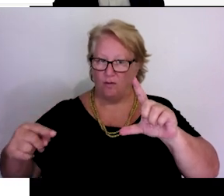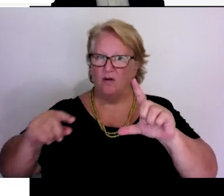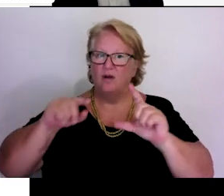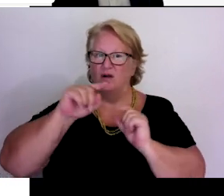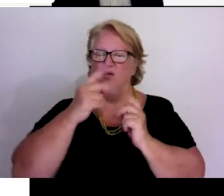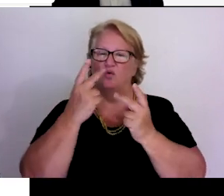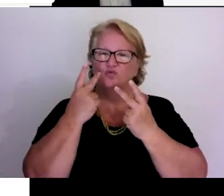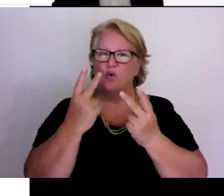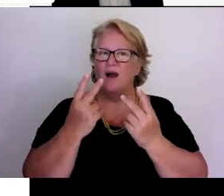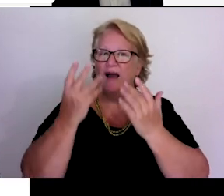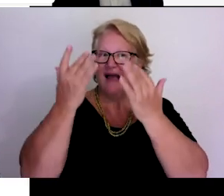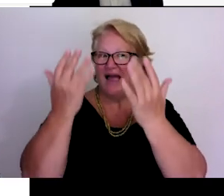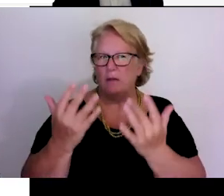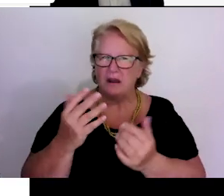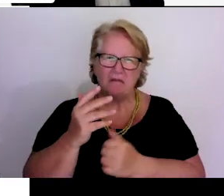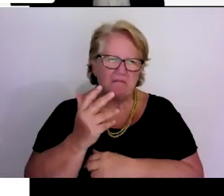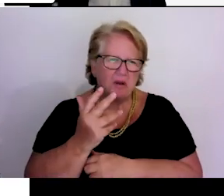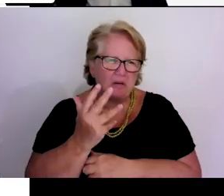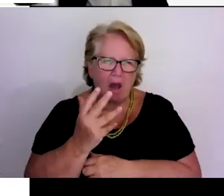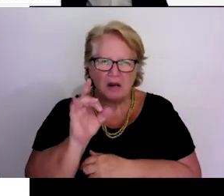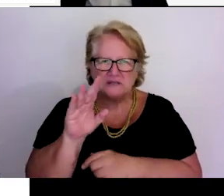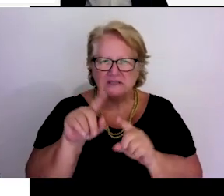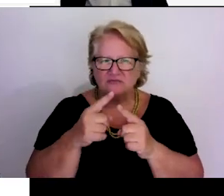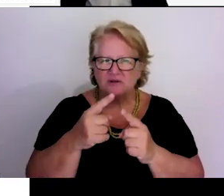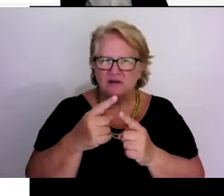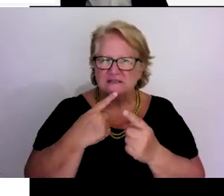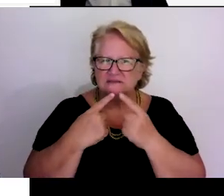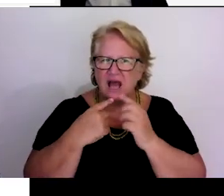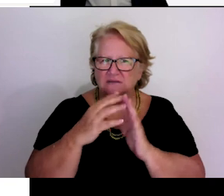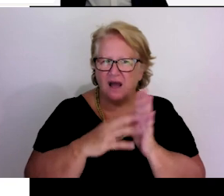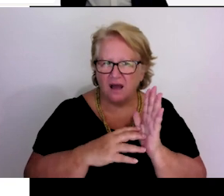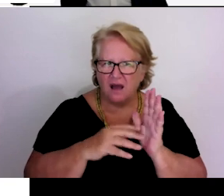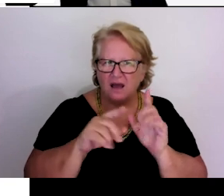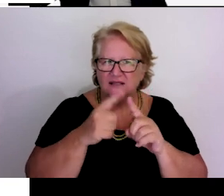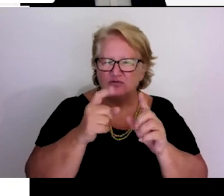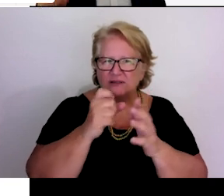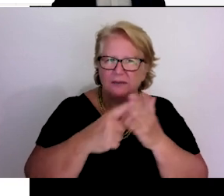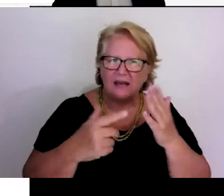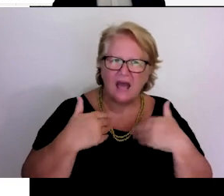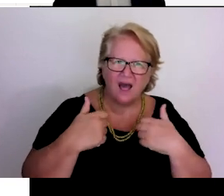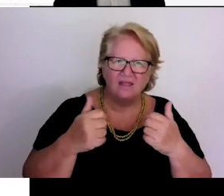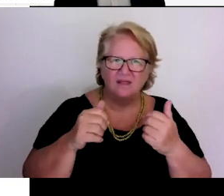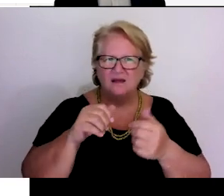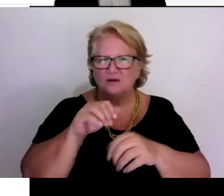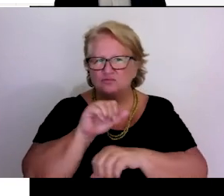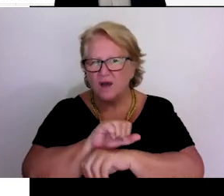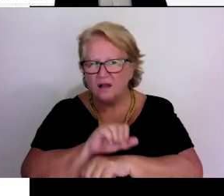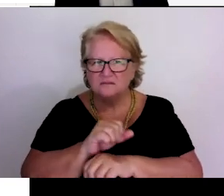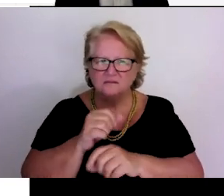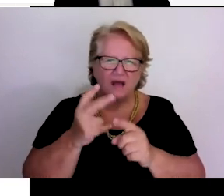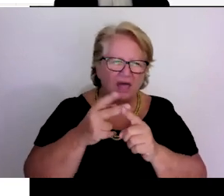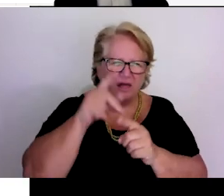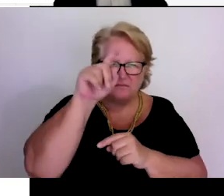there's, how many are there? 9 or 10 data sets there in different domains of disability health, corrective services, and other data